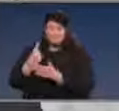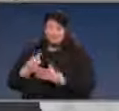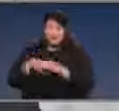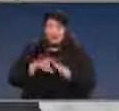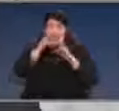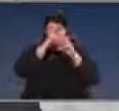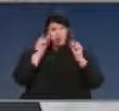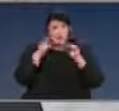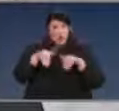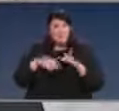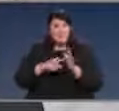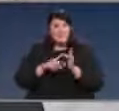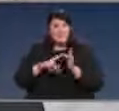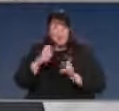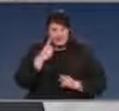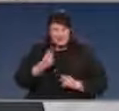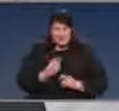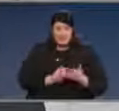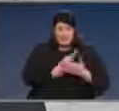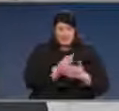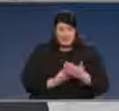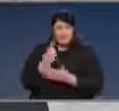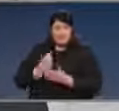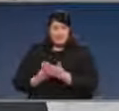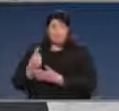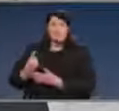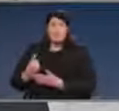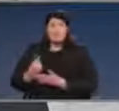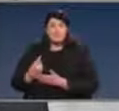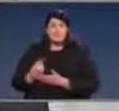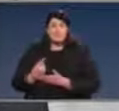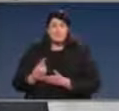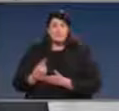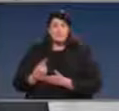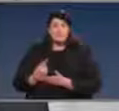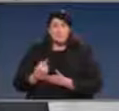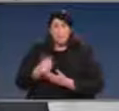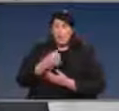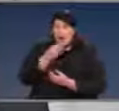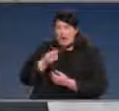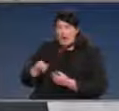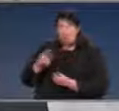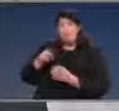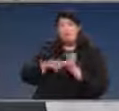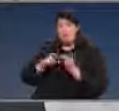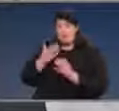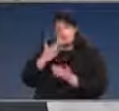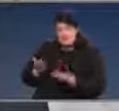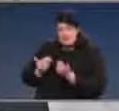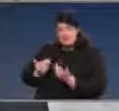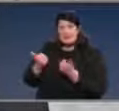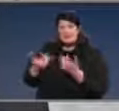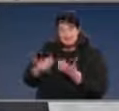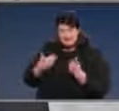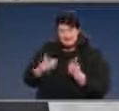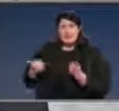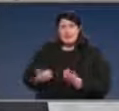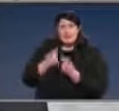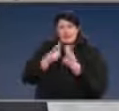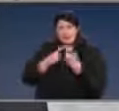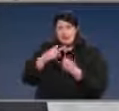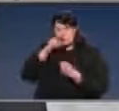and weeks in Melbourne. So we're asking for very granular information about that to guide our response.